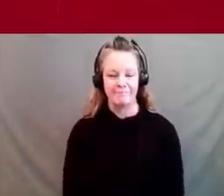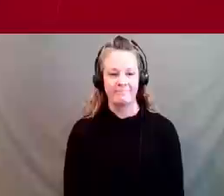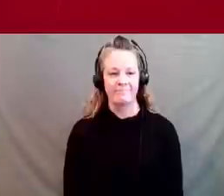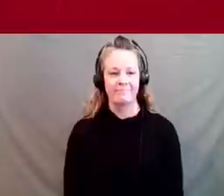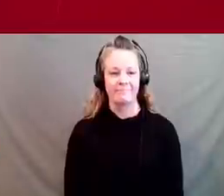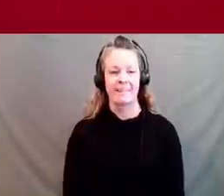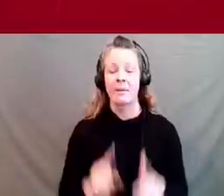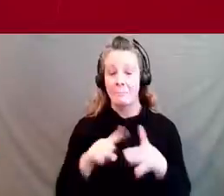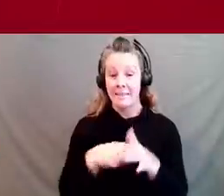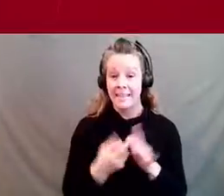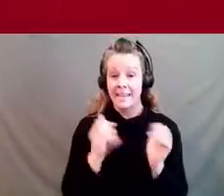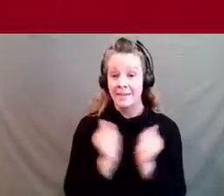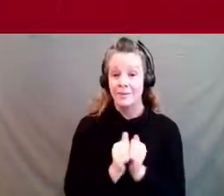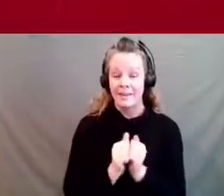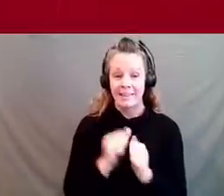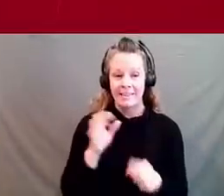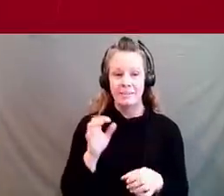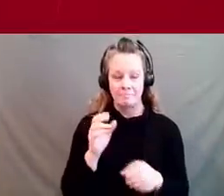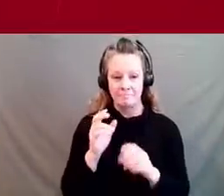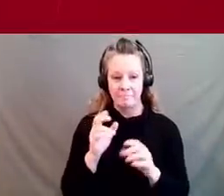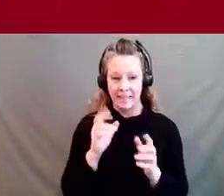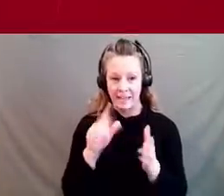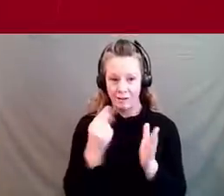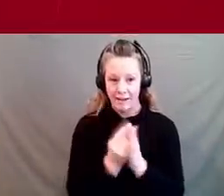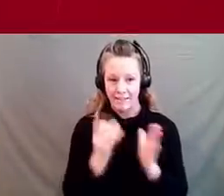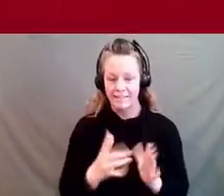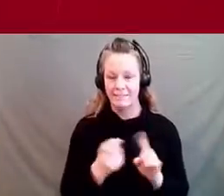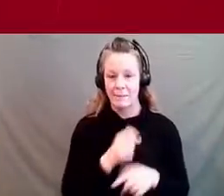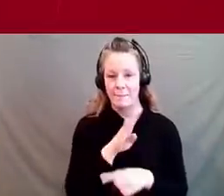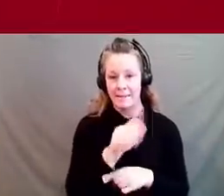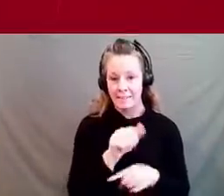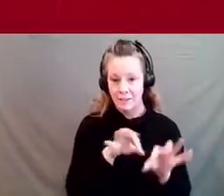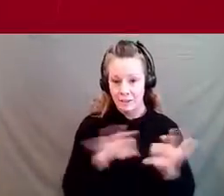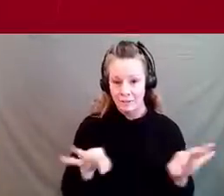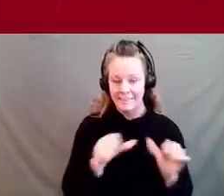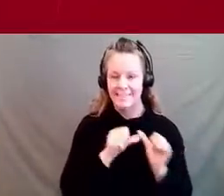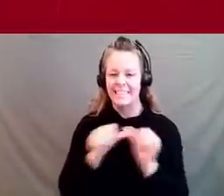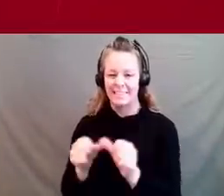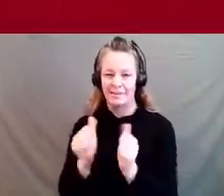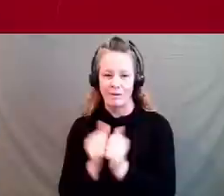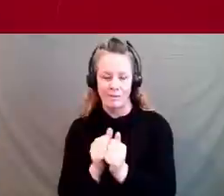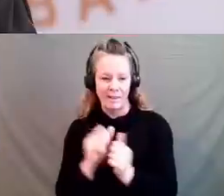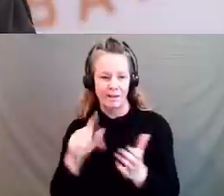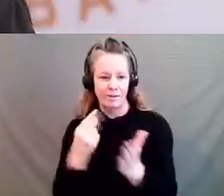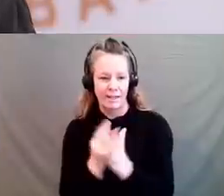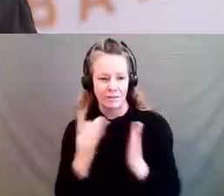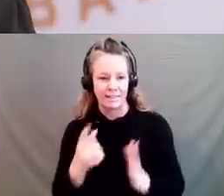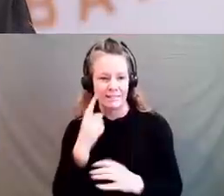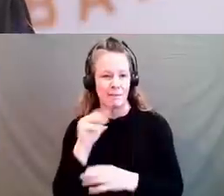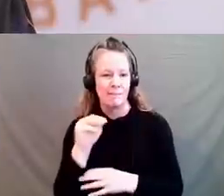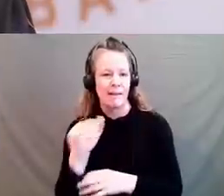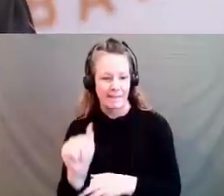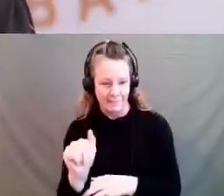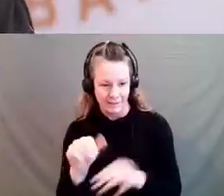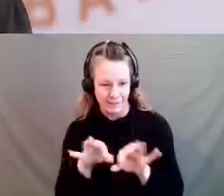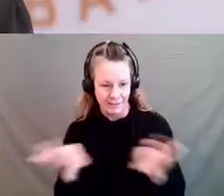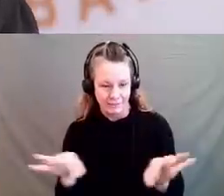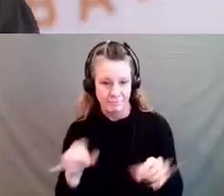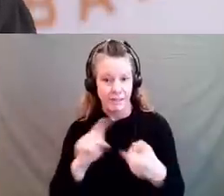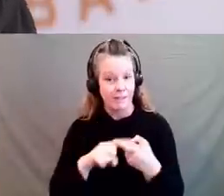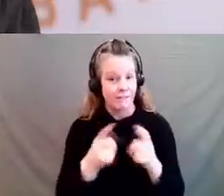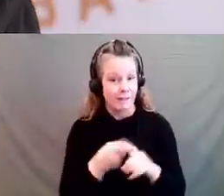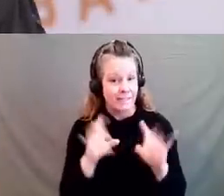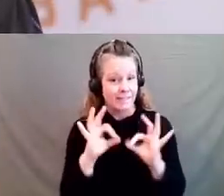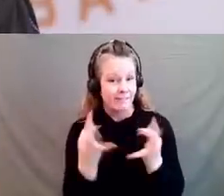with candidates for bachelor's degrees and then continuing on with our candidates for master's degrees. Now, friends and family,